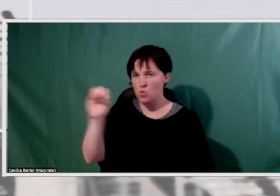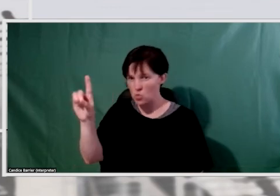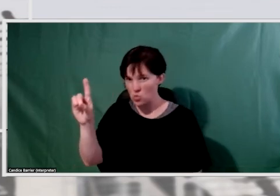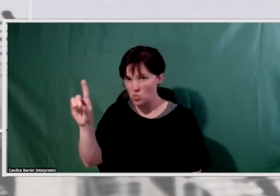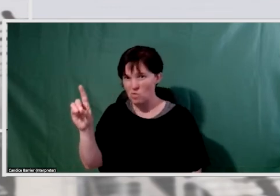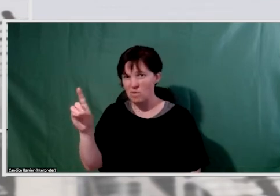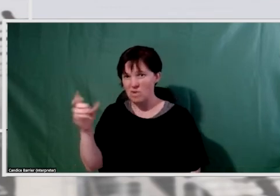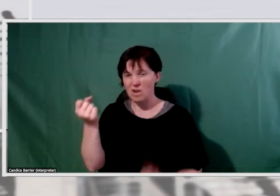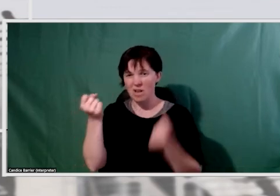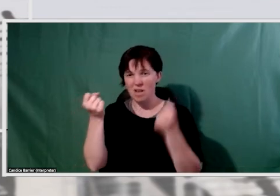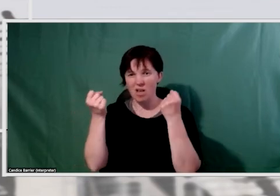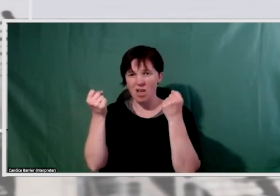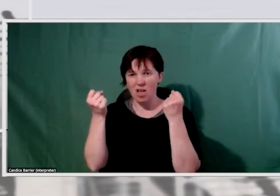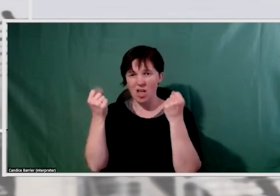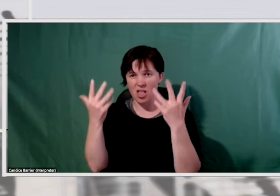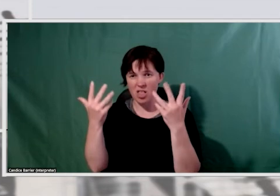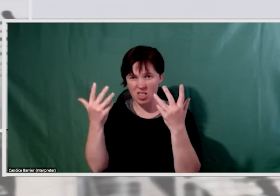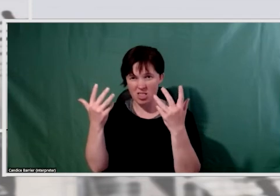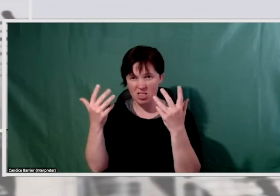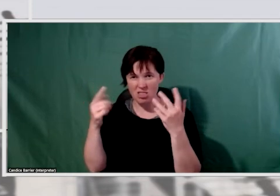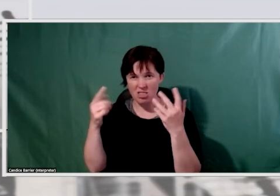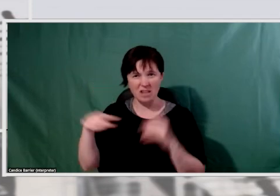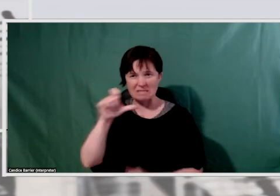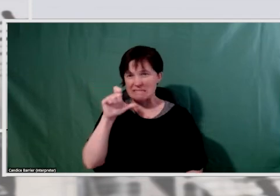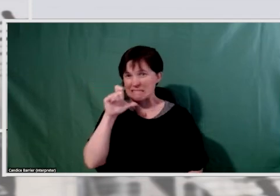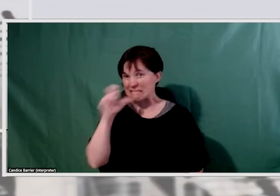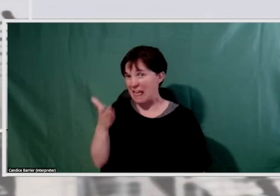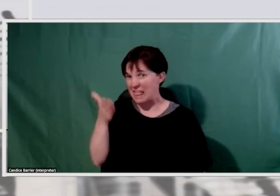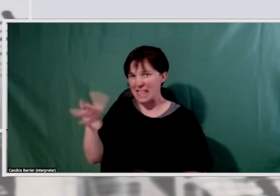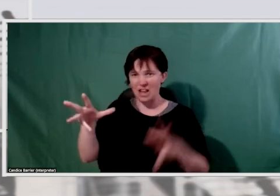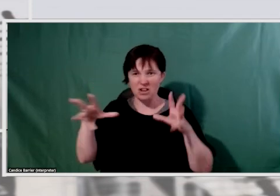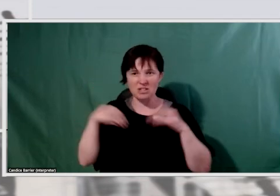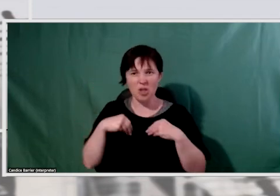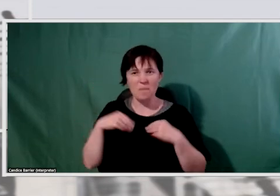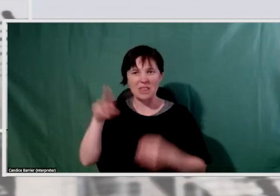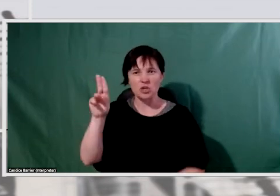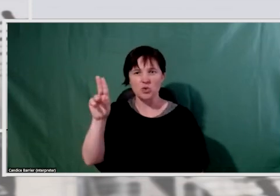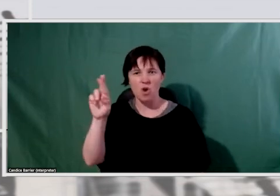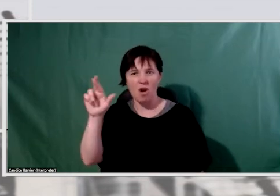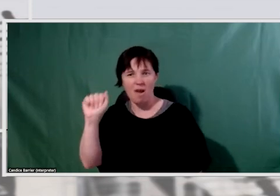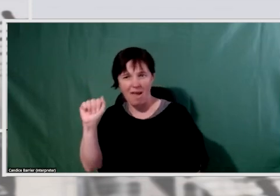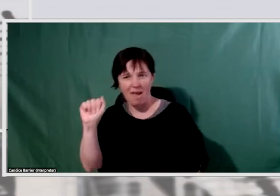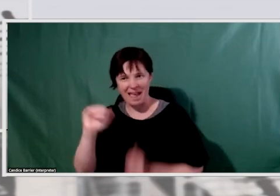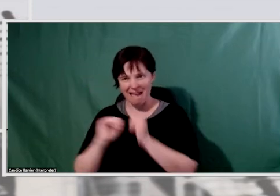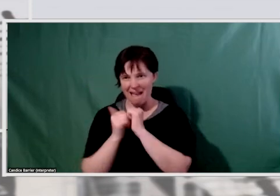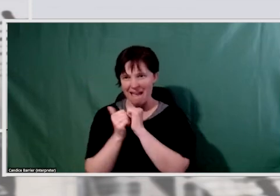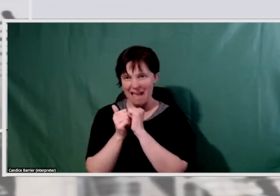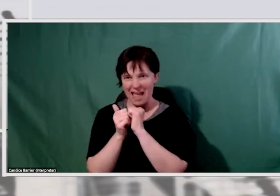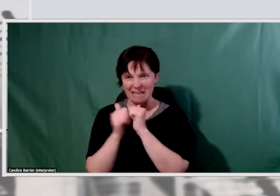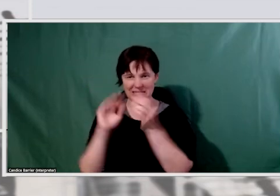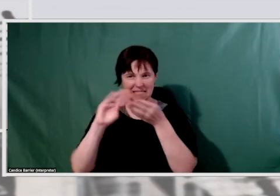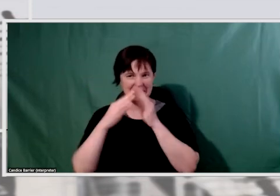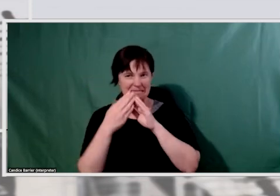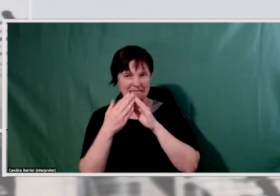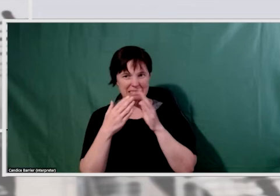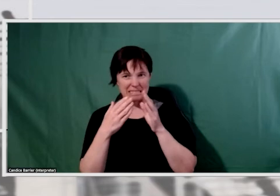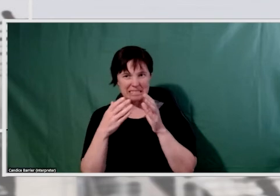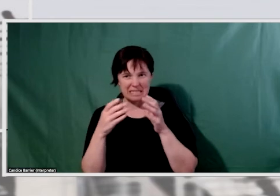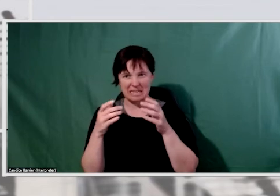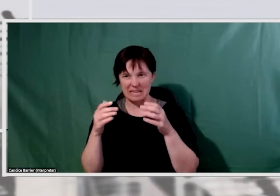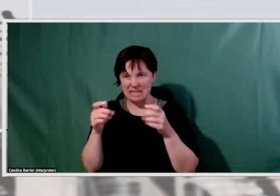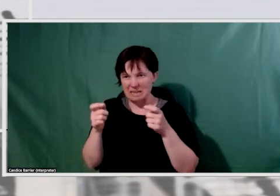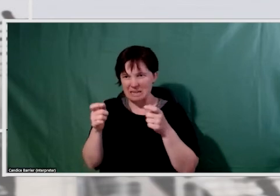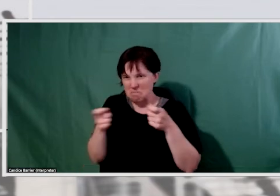that was in existence is owned by the URA. So how does the city manage to navigate